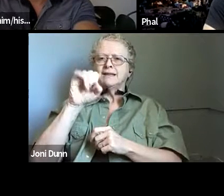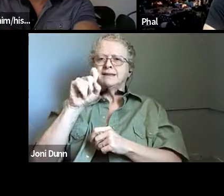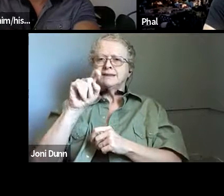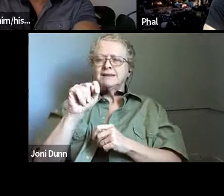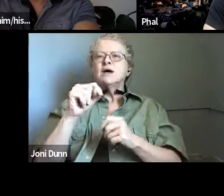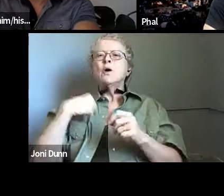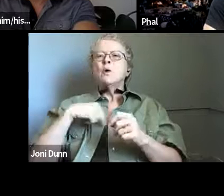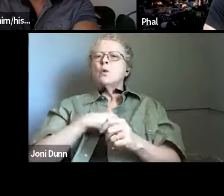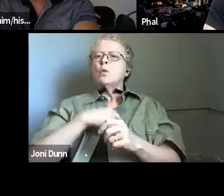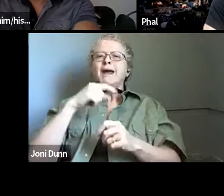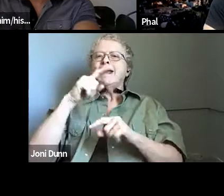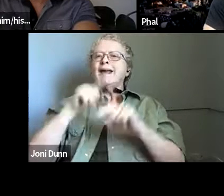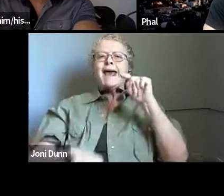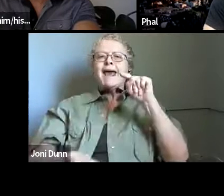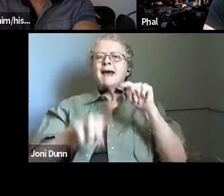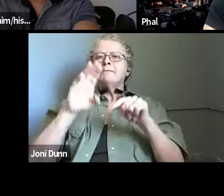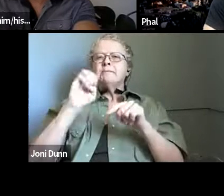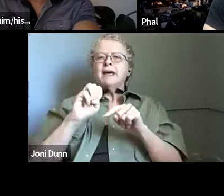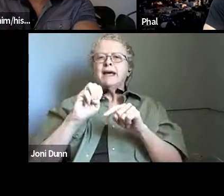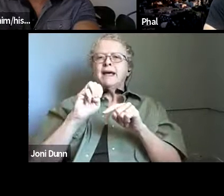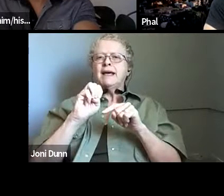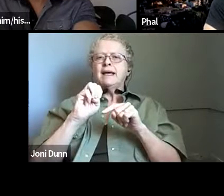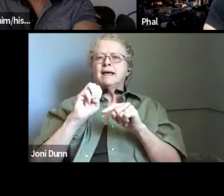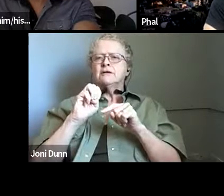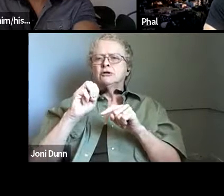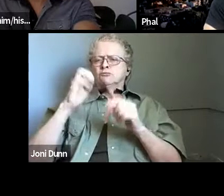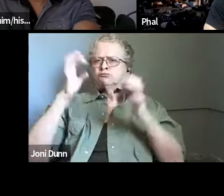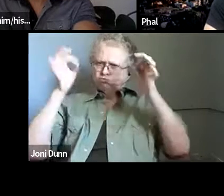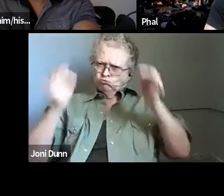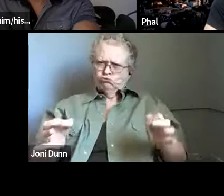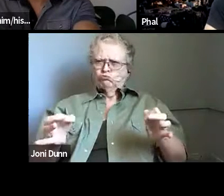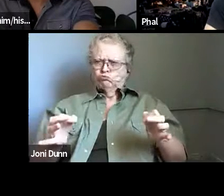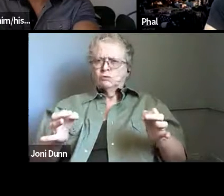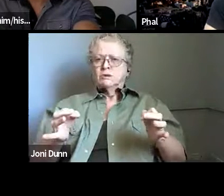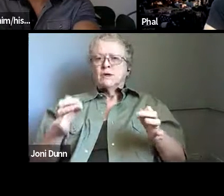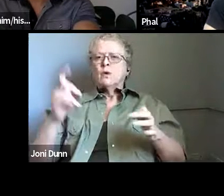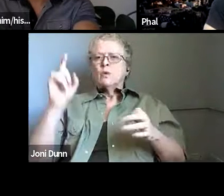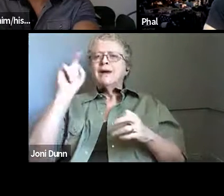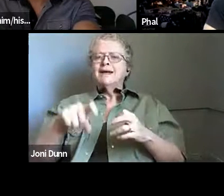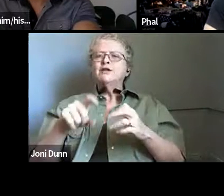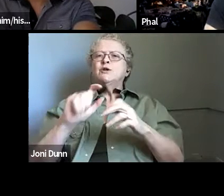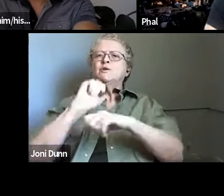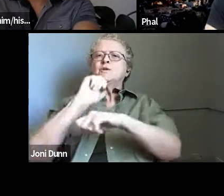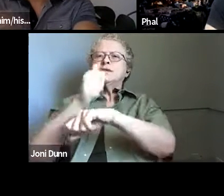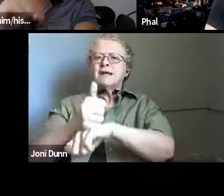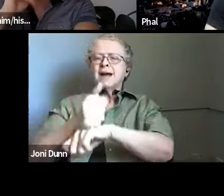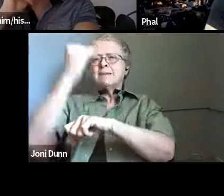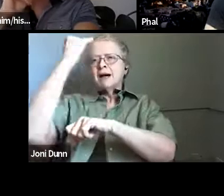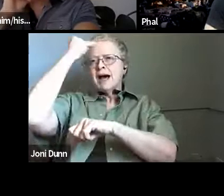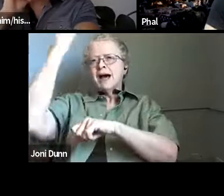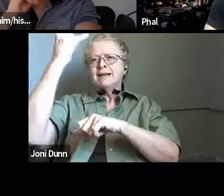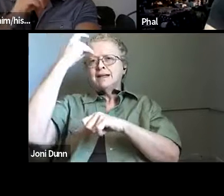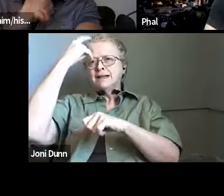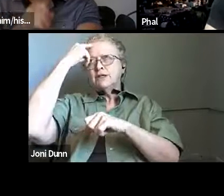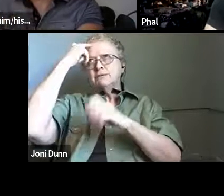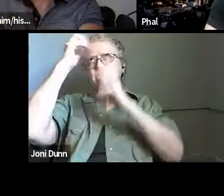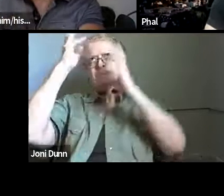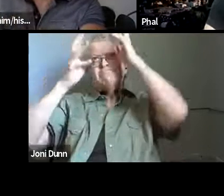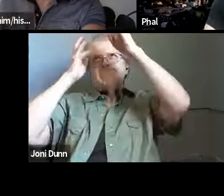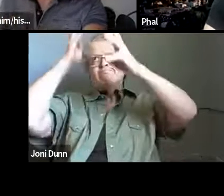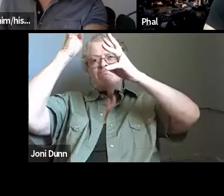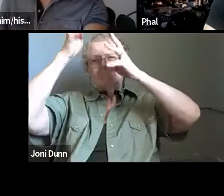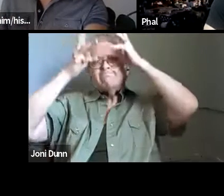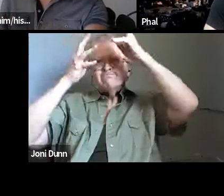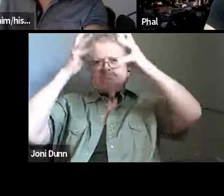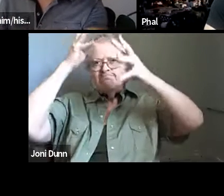And I think for me personally, this really means a commitment to growing a kind of political imagination. And so